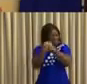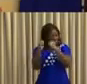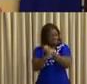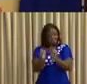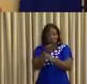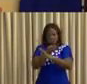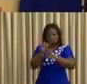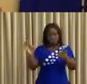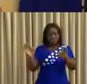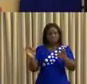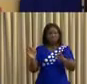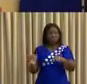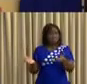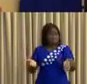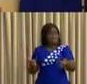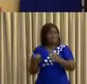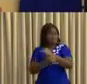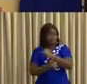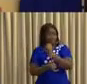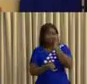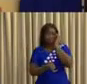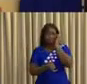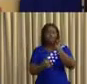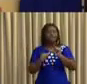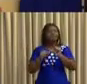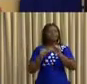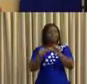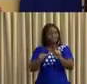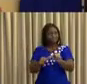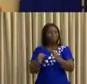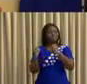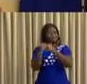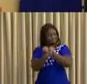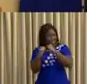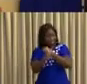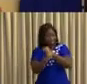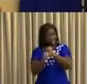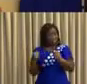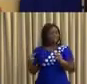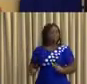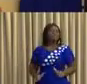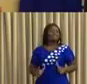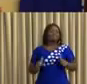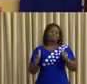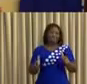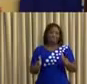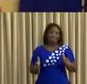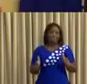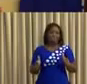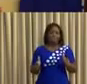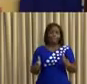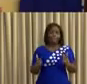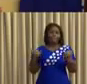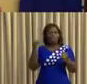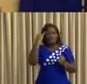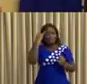democratic institutions in our country, and I'll continue in that fight for the rest of my life. The idea